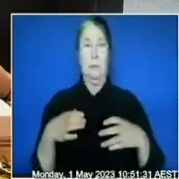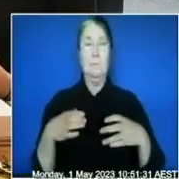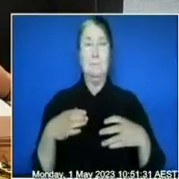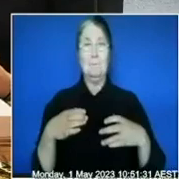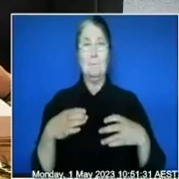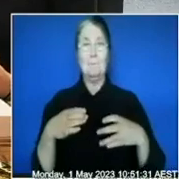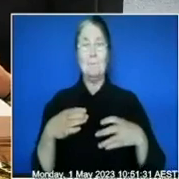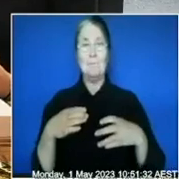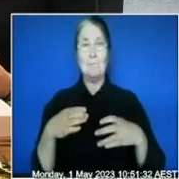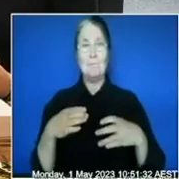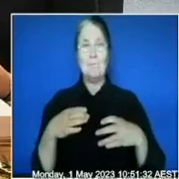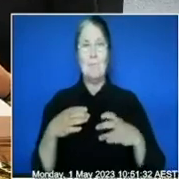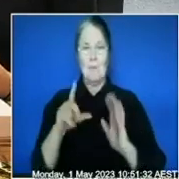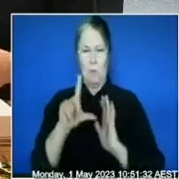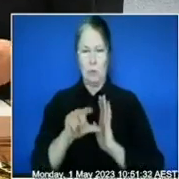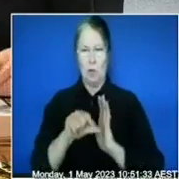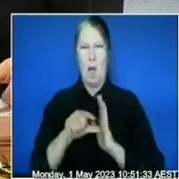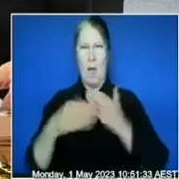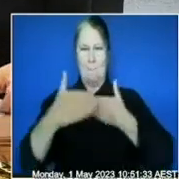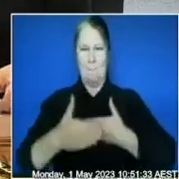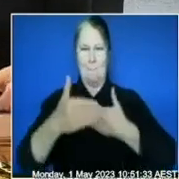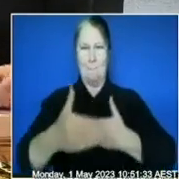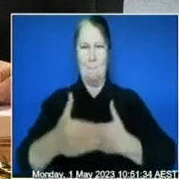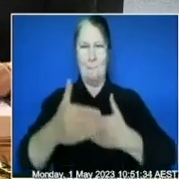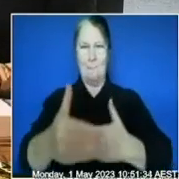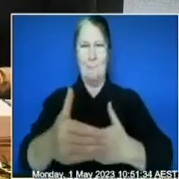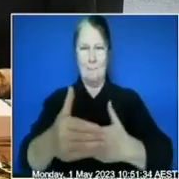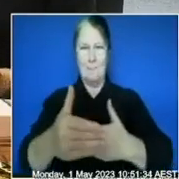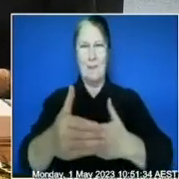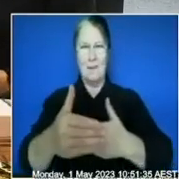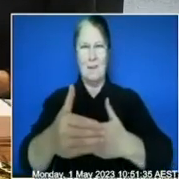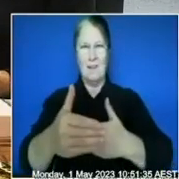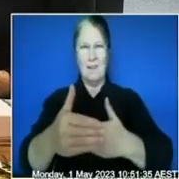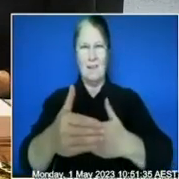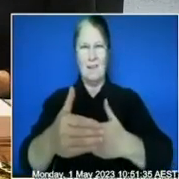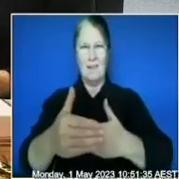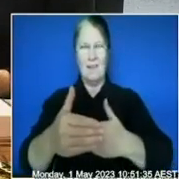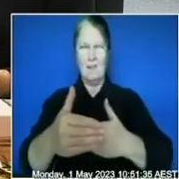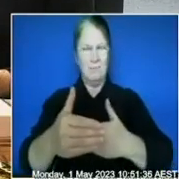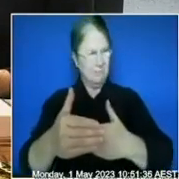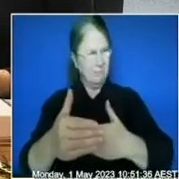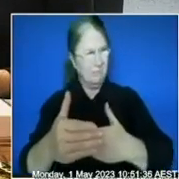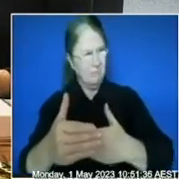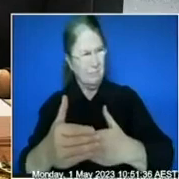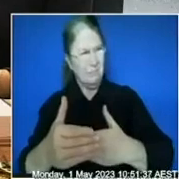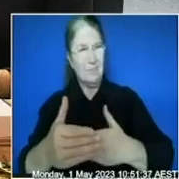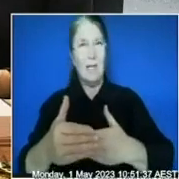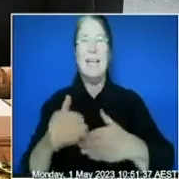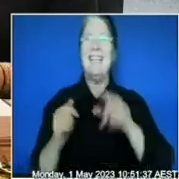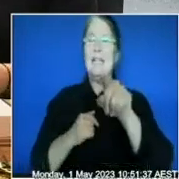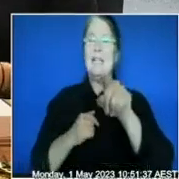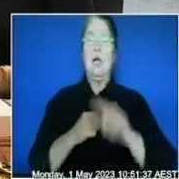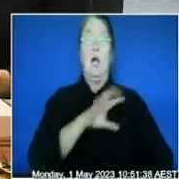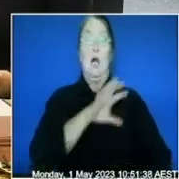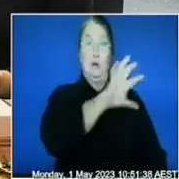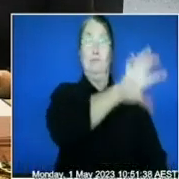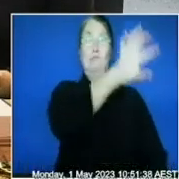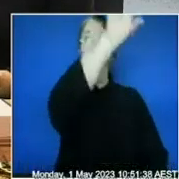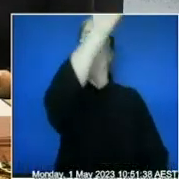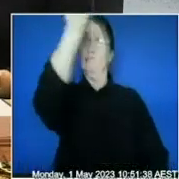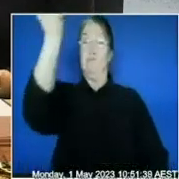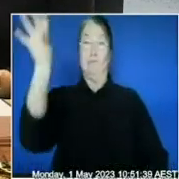of those, or all of those trial site providers deliver some kind of alcohol and other drug services already, and most staff were on contracts related